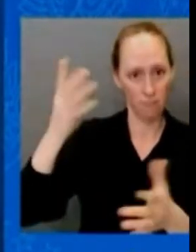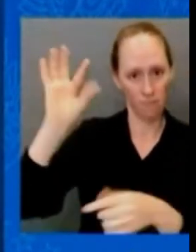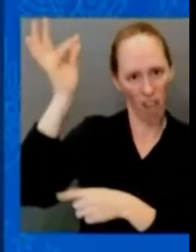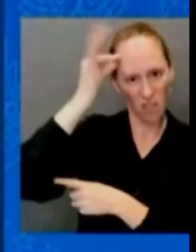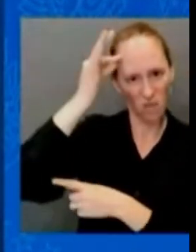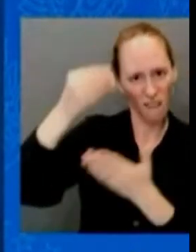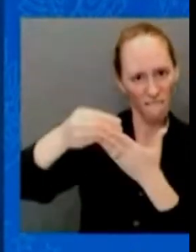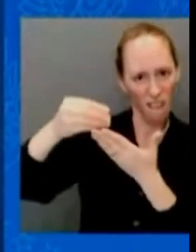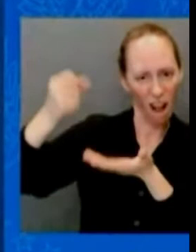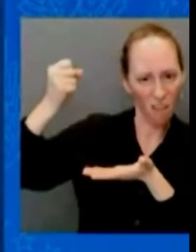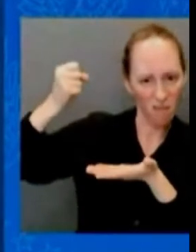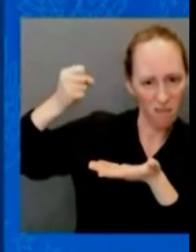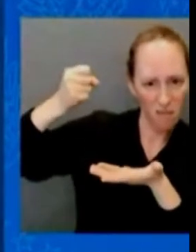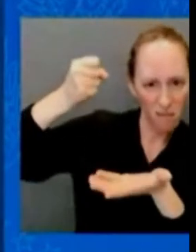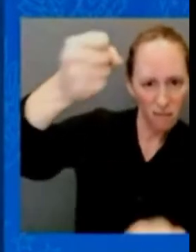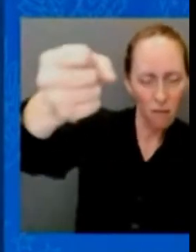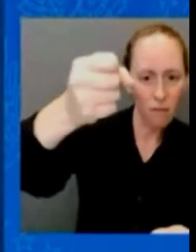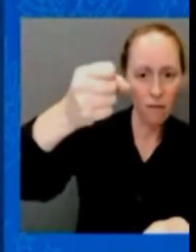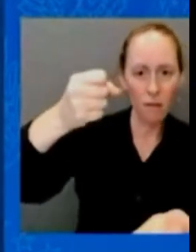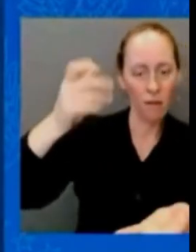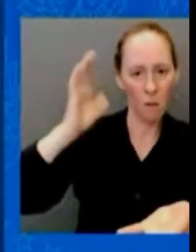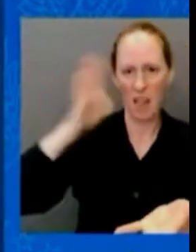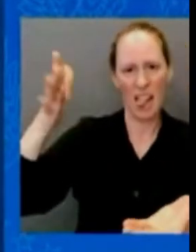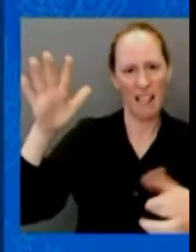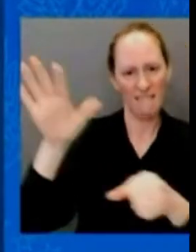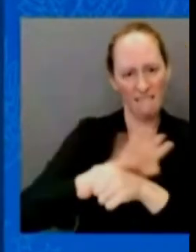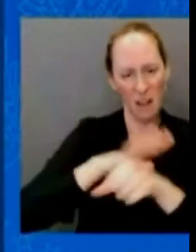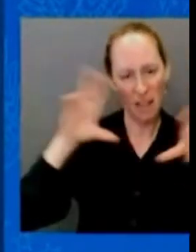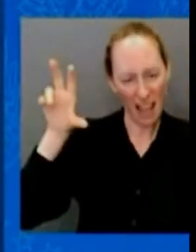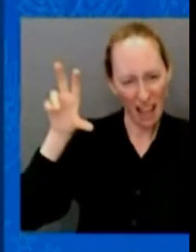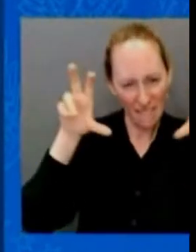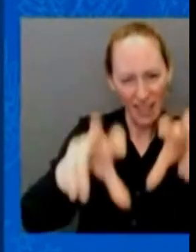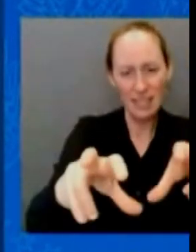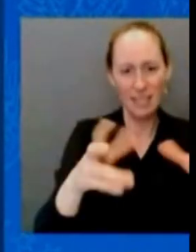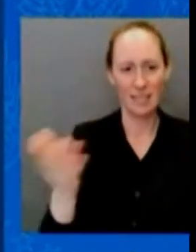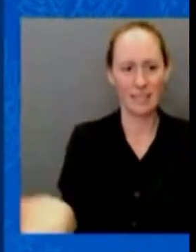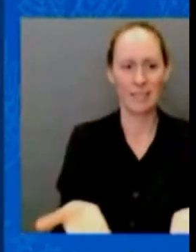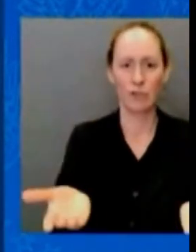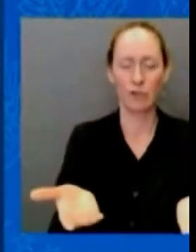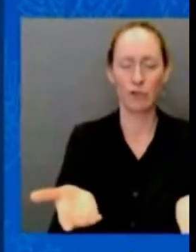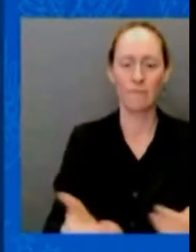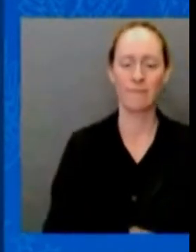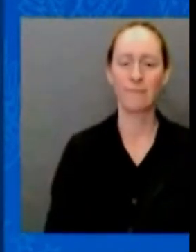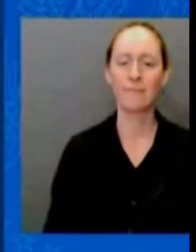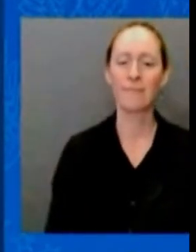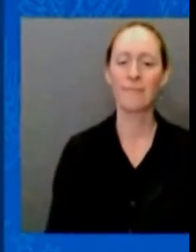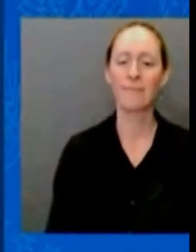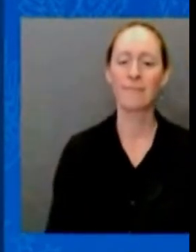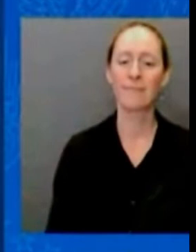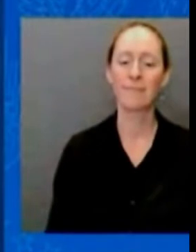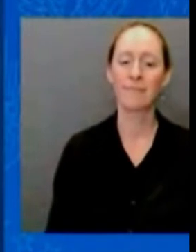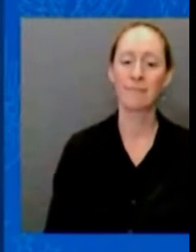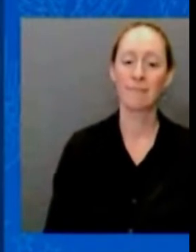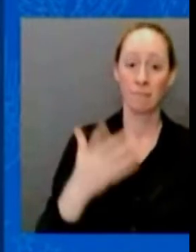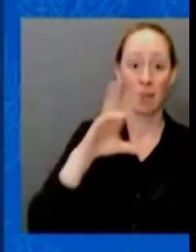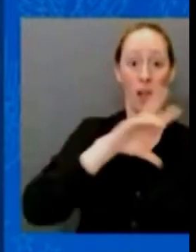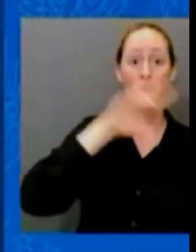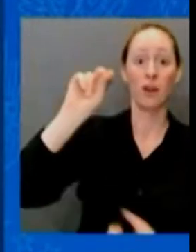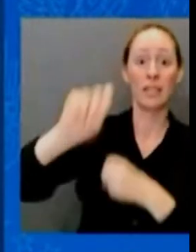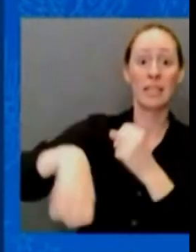started. As a result, over 30 years ago, America had more than 30% of the global chip production.